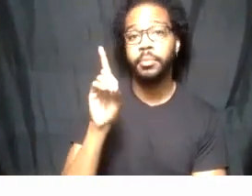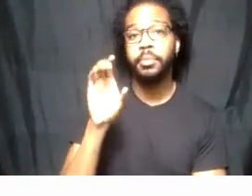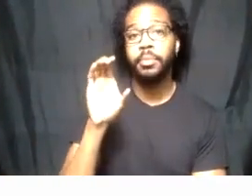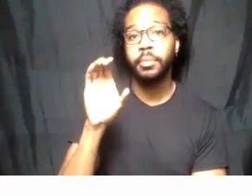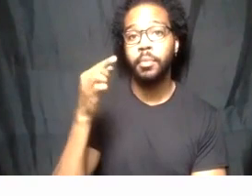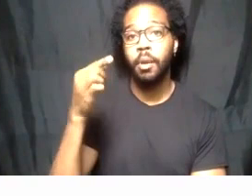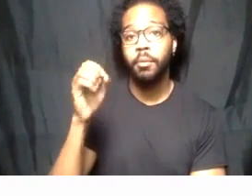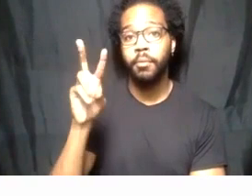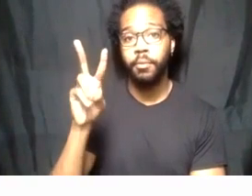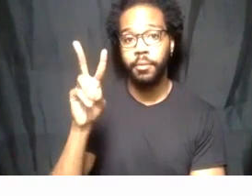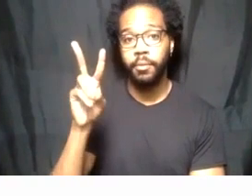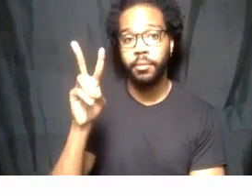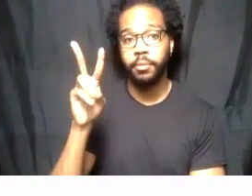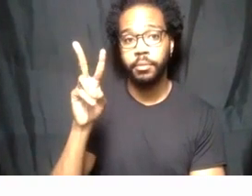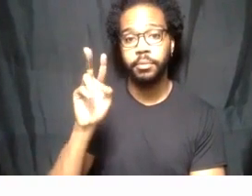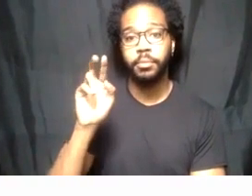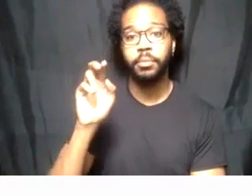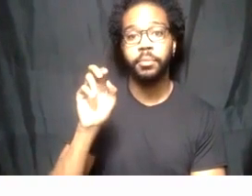https://dcgov,